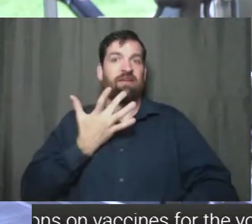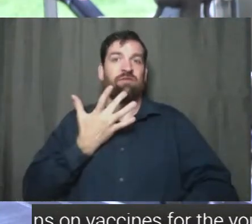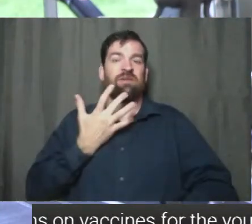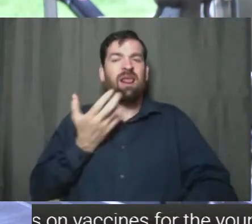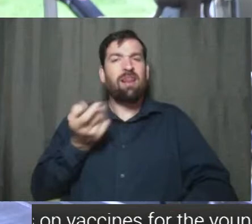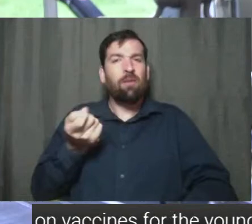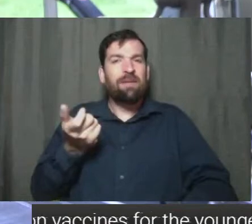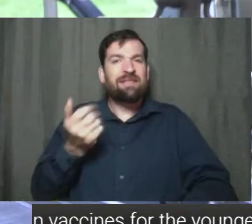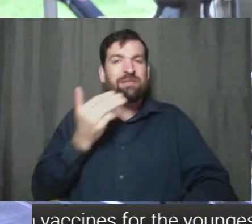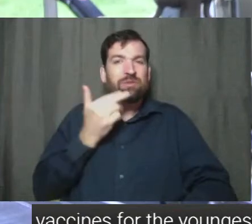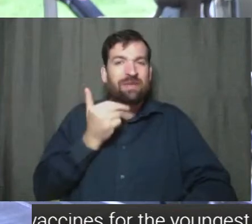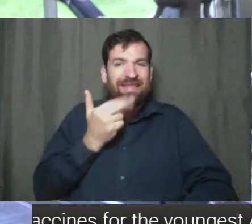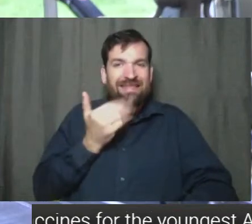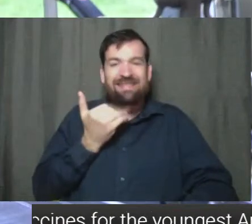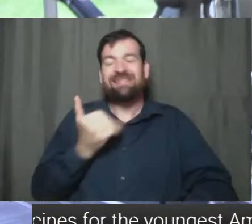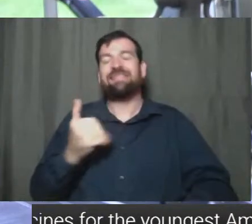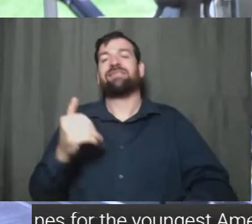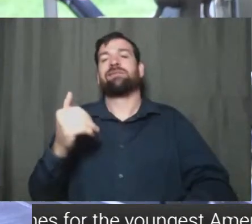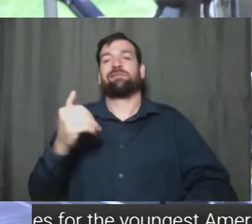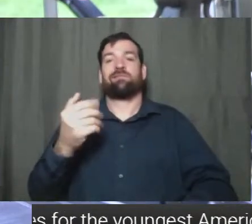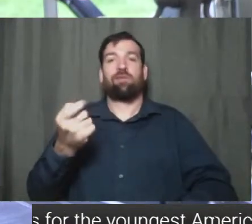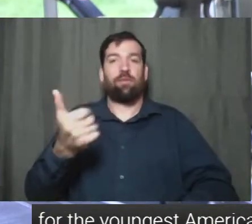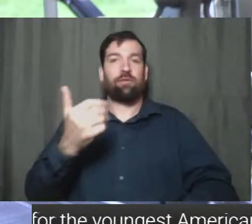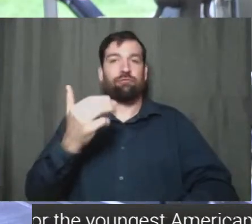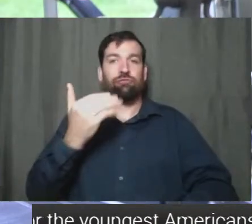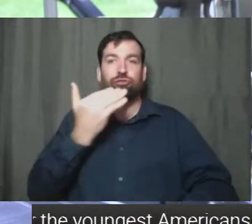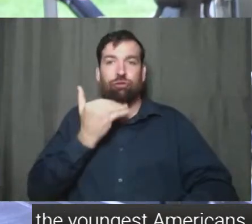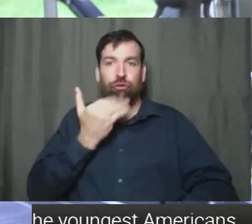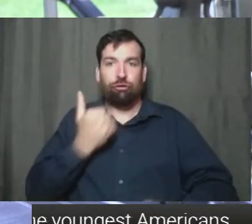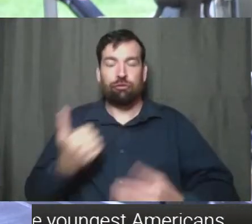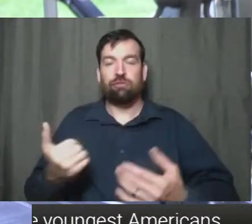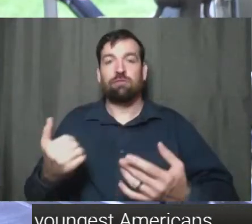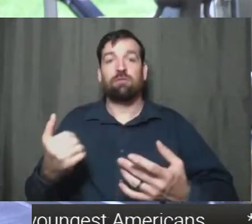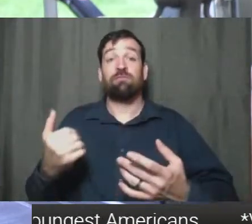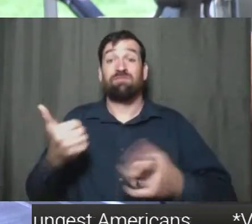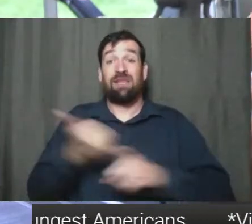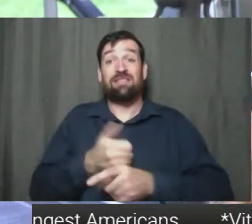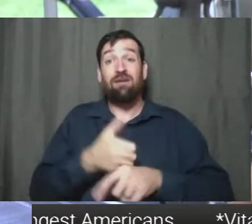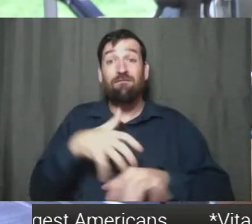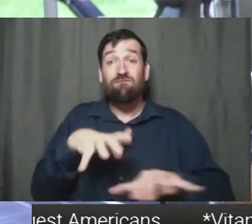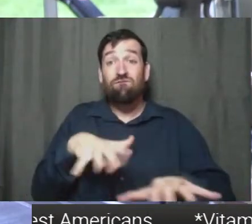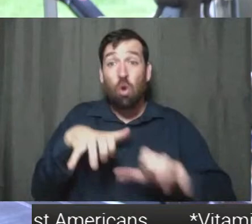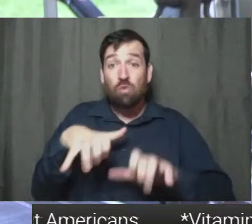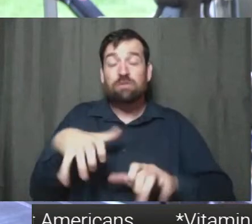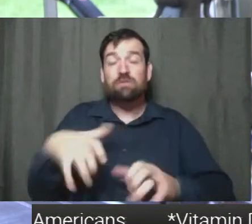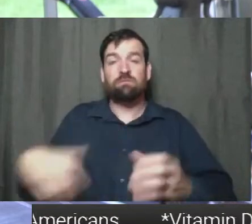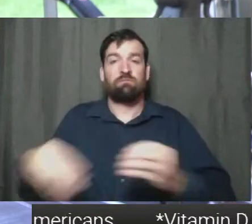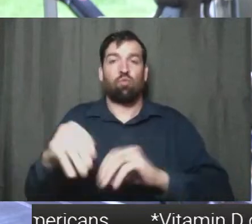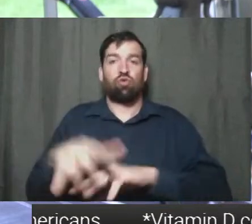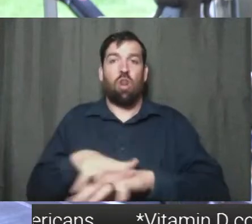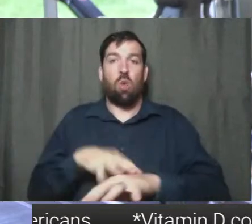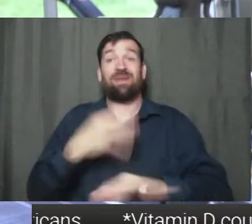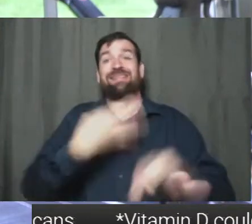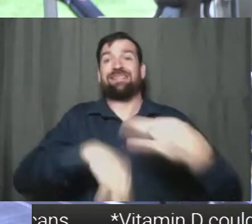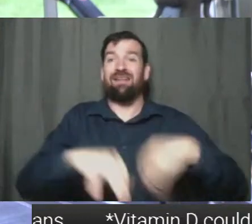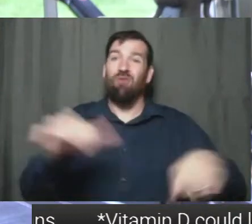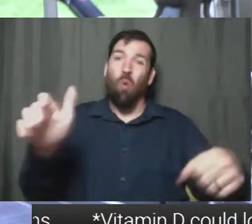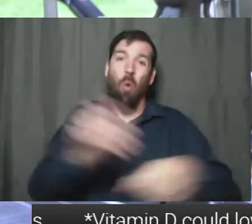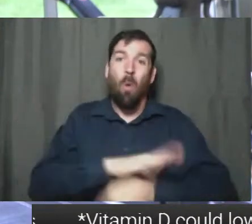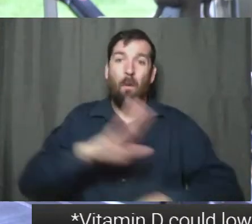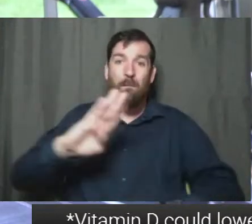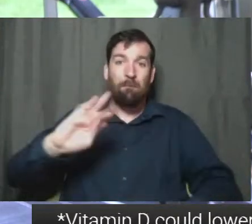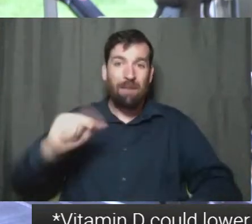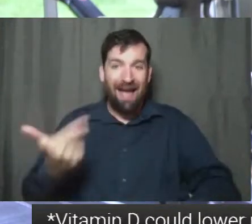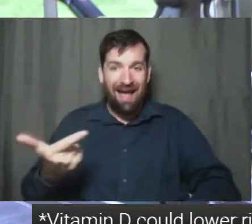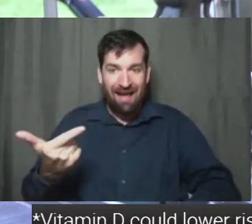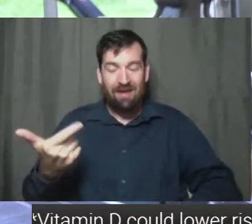sugar. Also, it being frozen slows you down. So instead of eating a whole bag of grapes, it being so cold, you